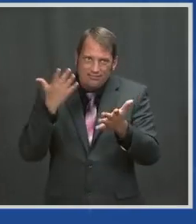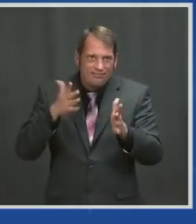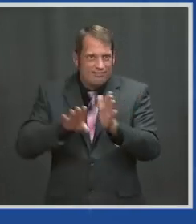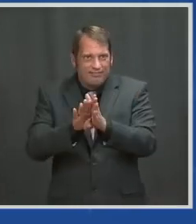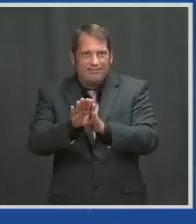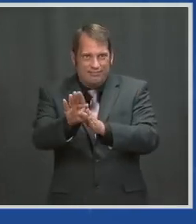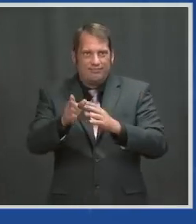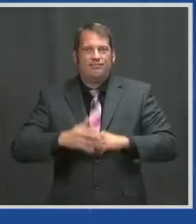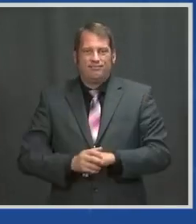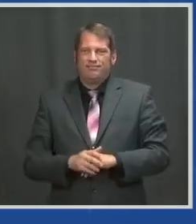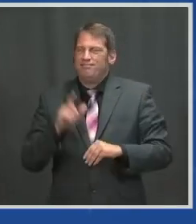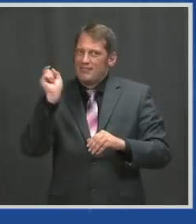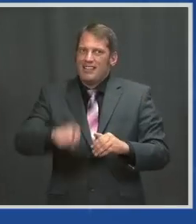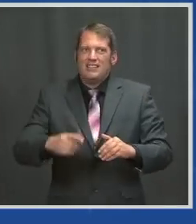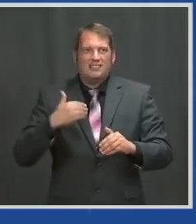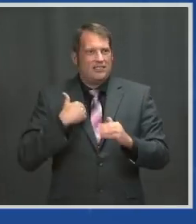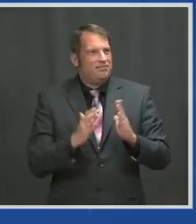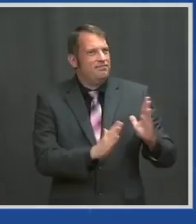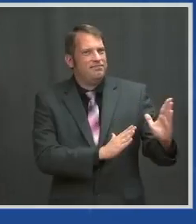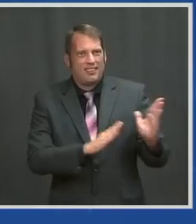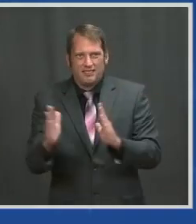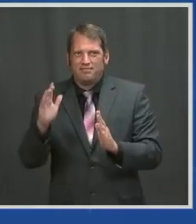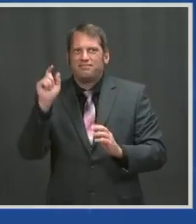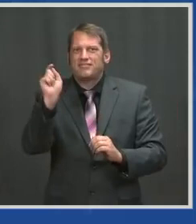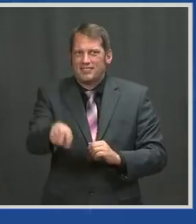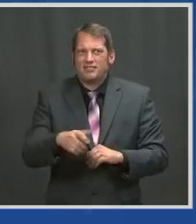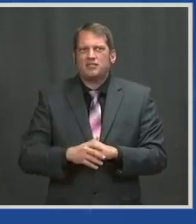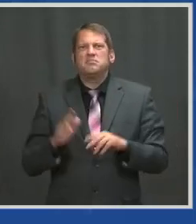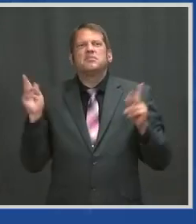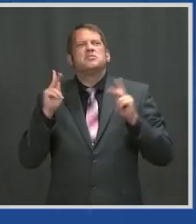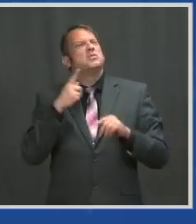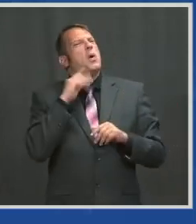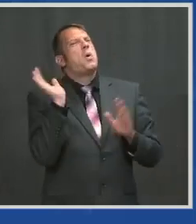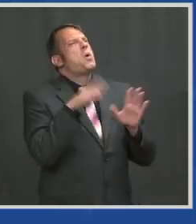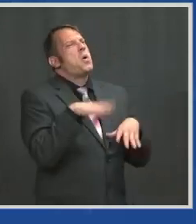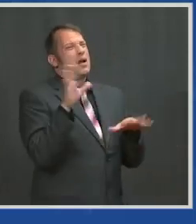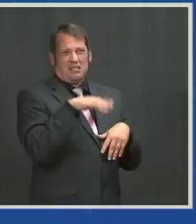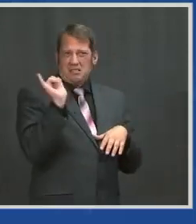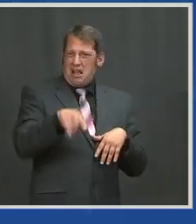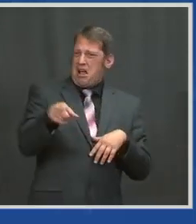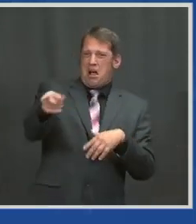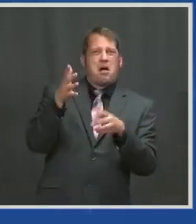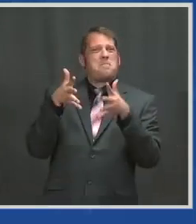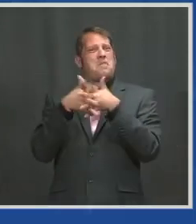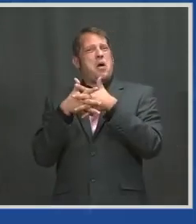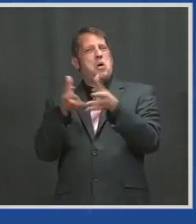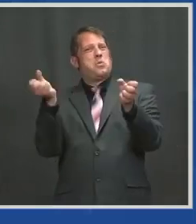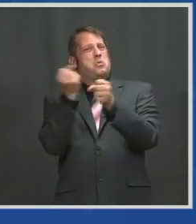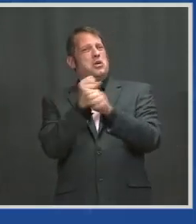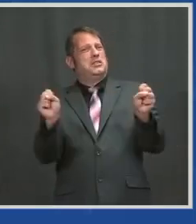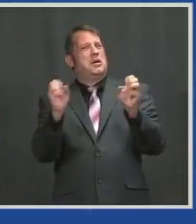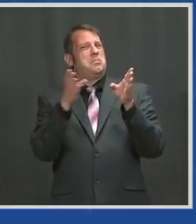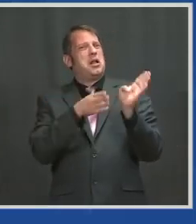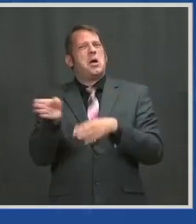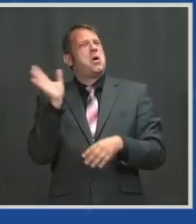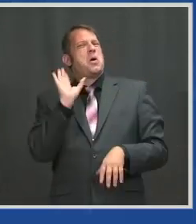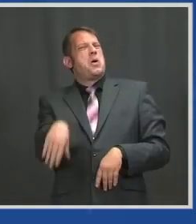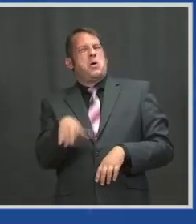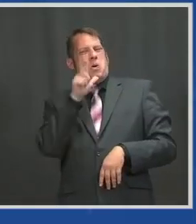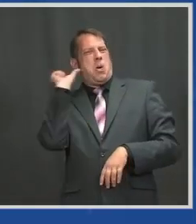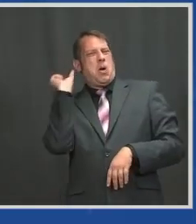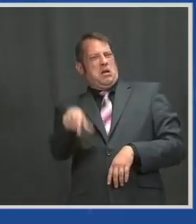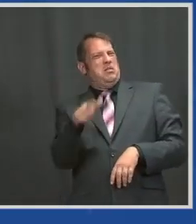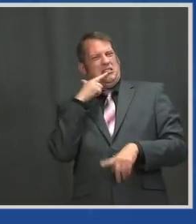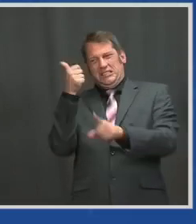that we didn't need the American Rescue Plan, that this economy would just heal itself.